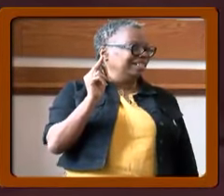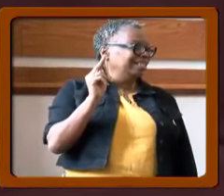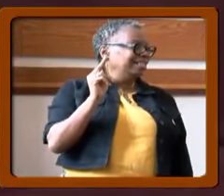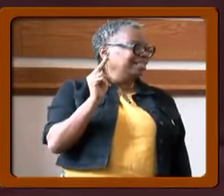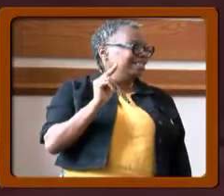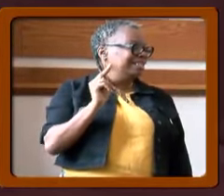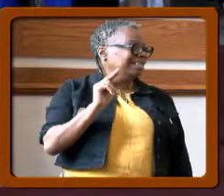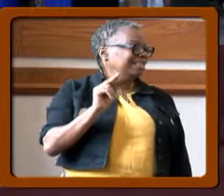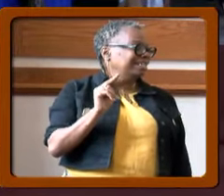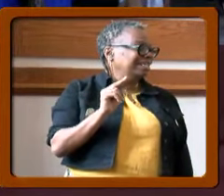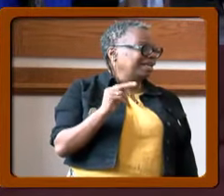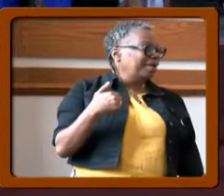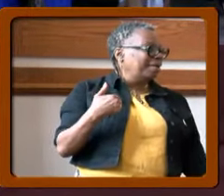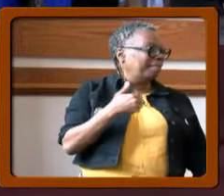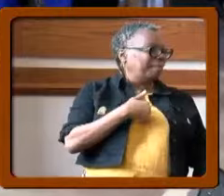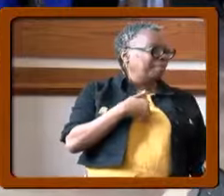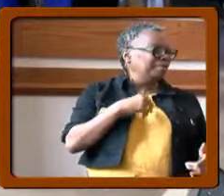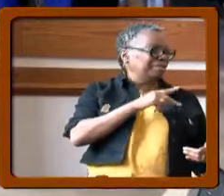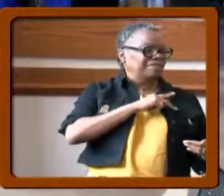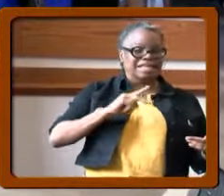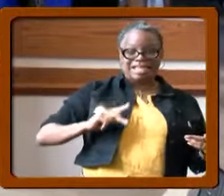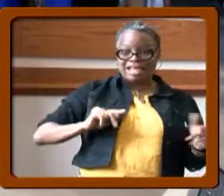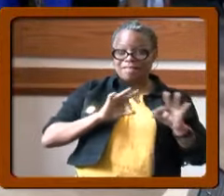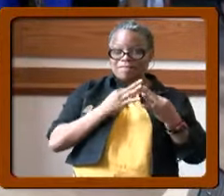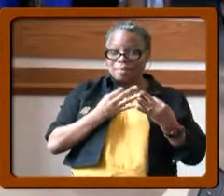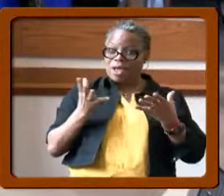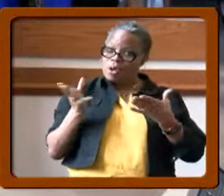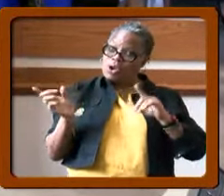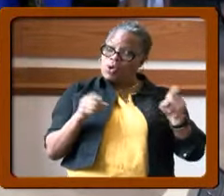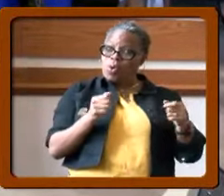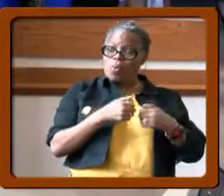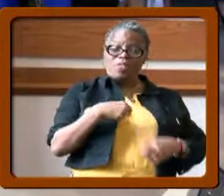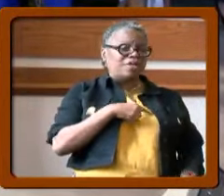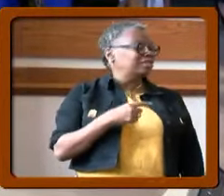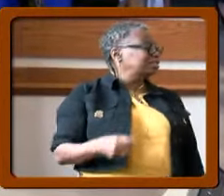want members of the King family to go with us.